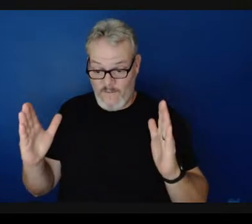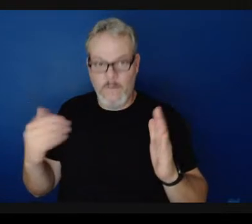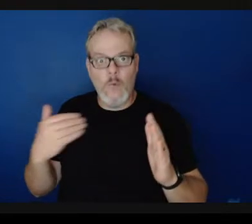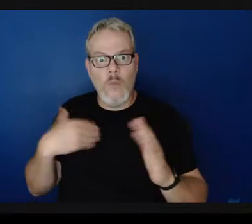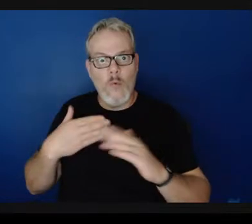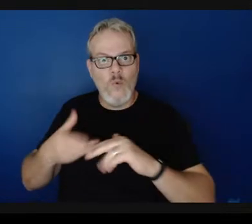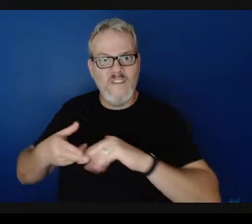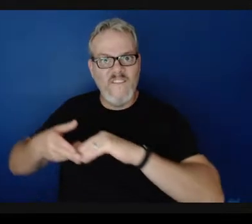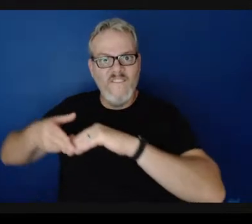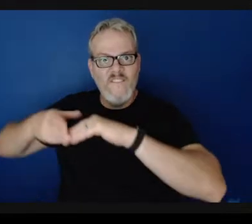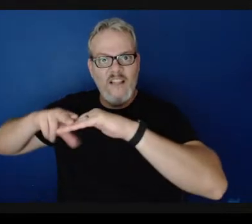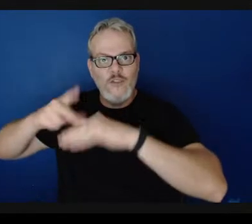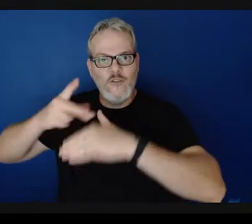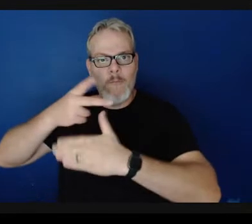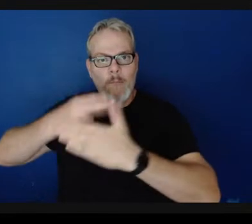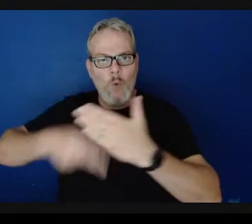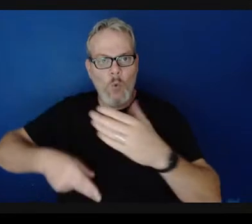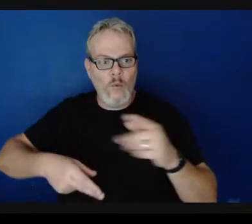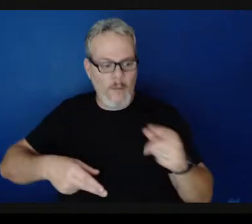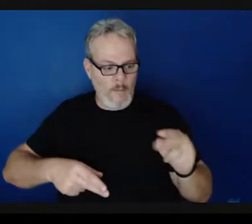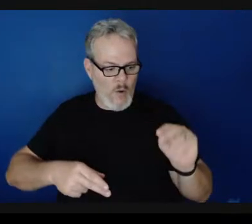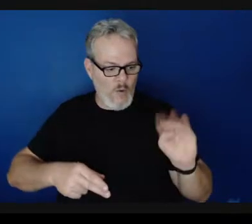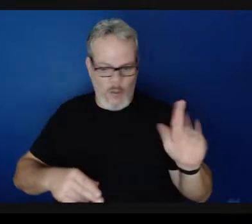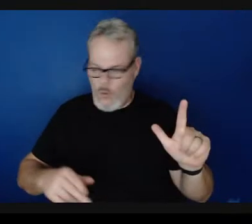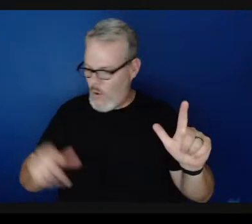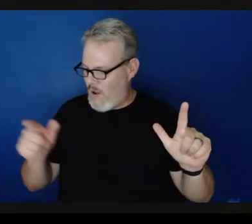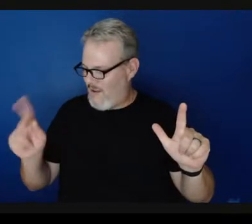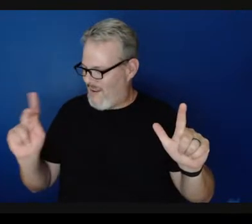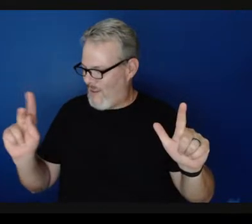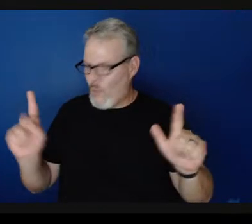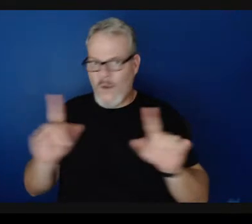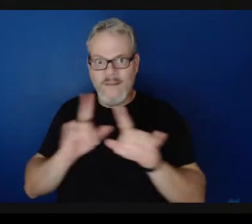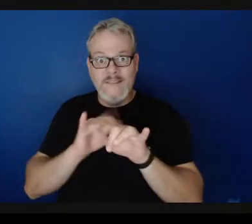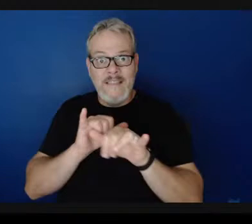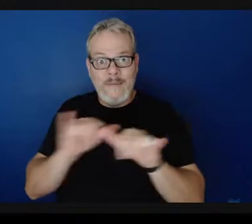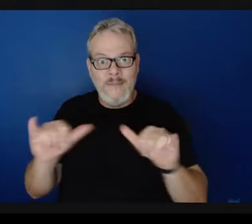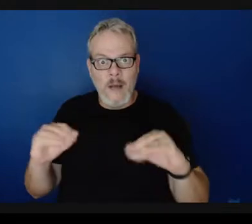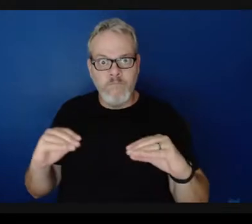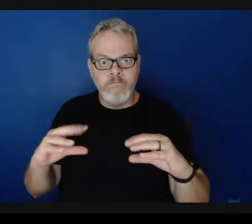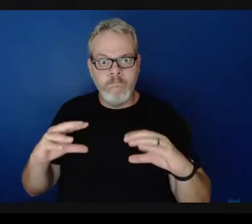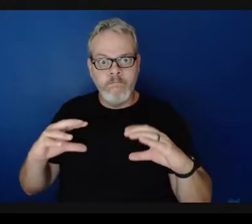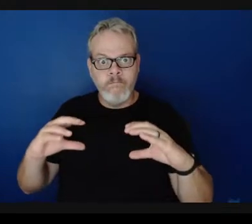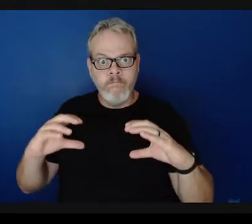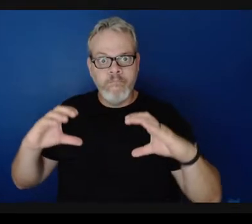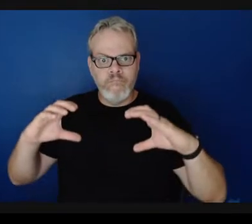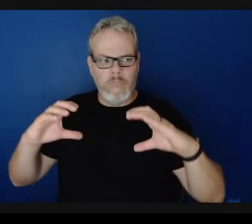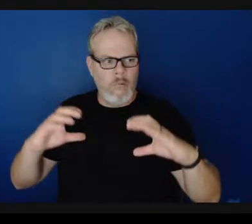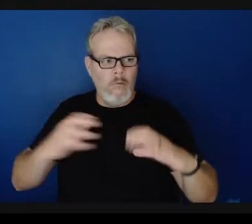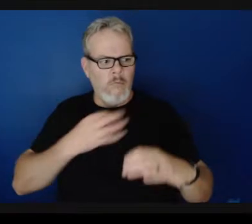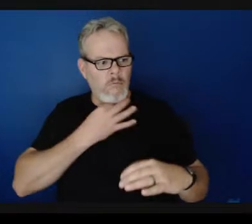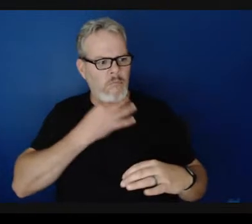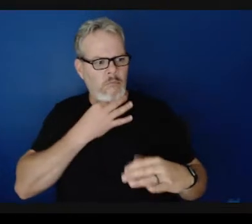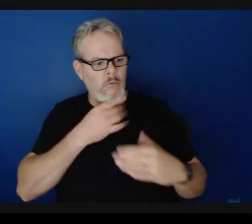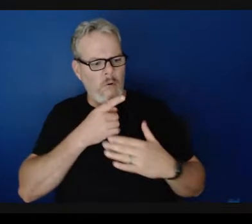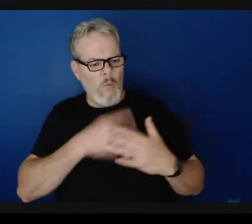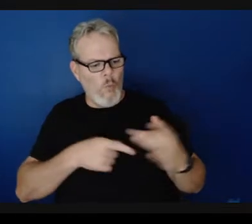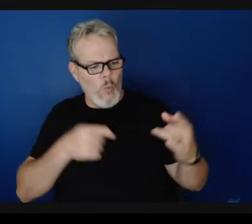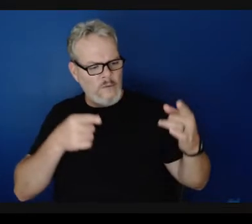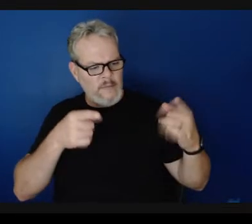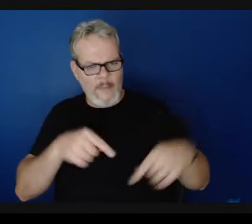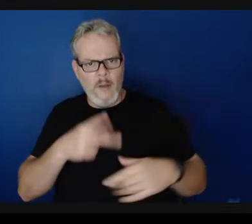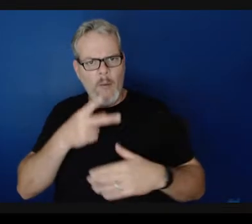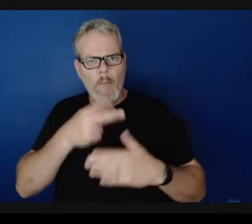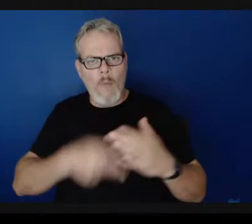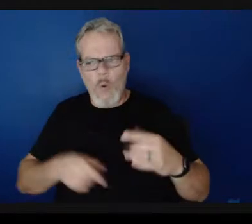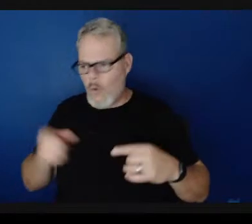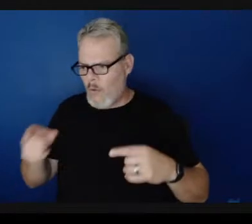time. That was when they first started thinking, wait a minute, what's going on here? These volcanoes are actually doing something together for the first time. And so then they started pulling